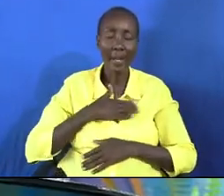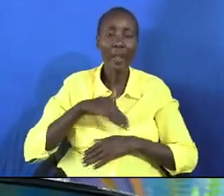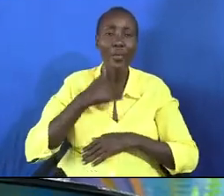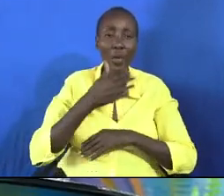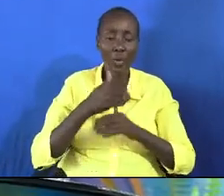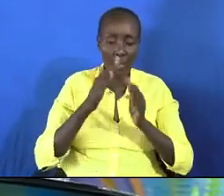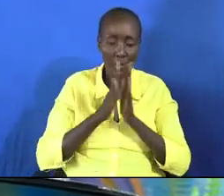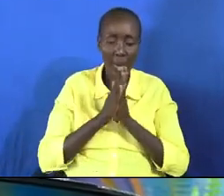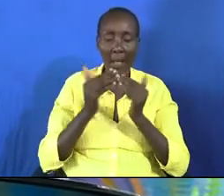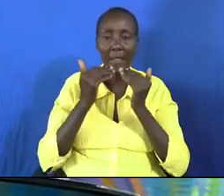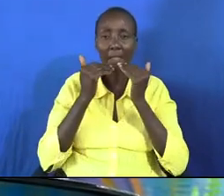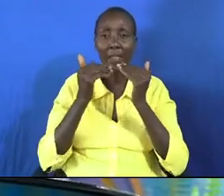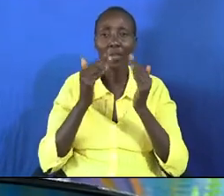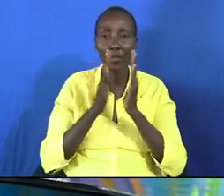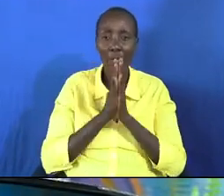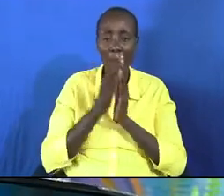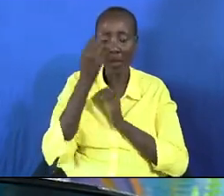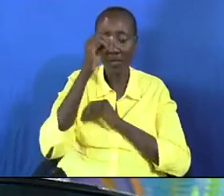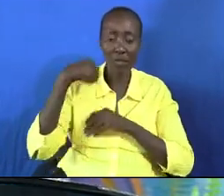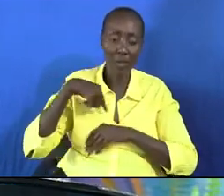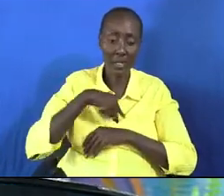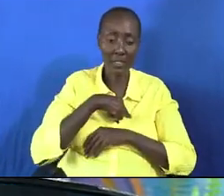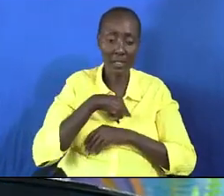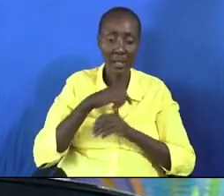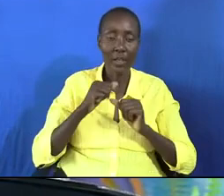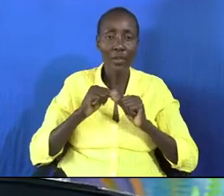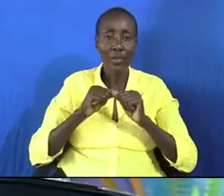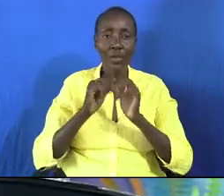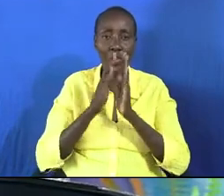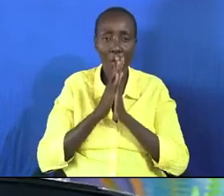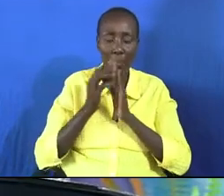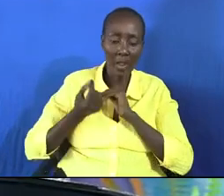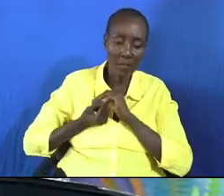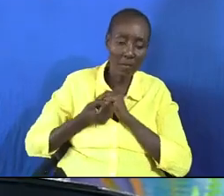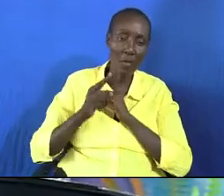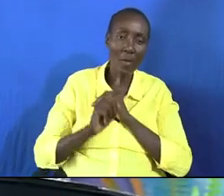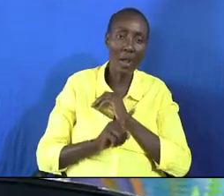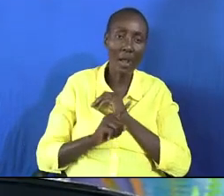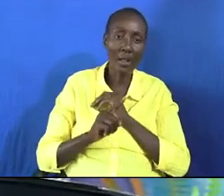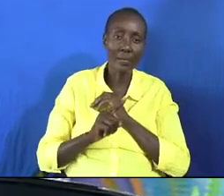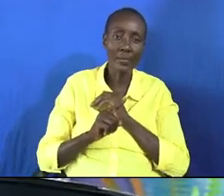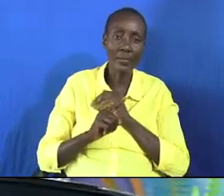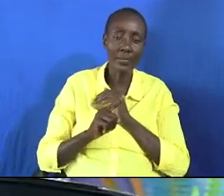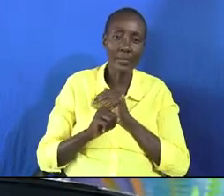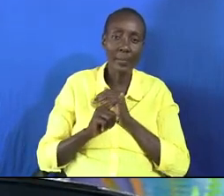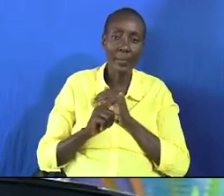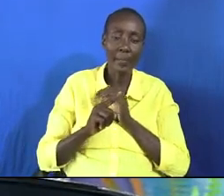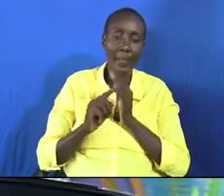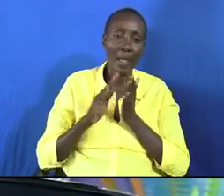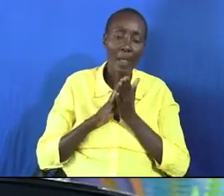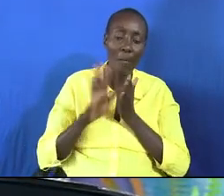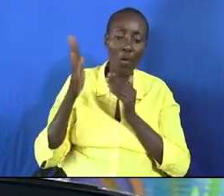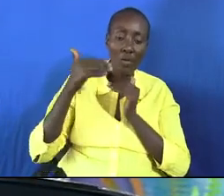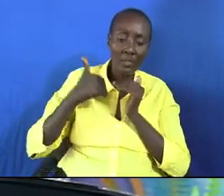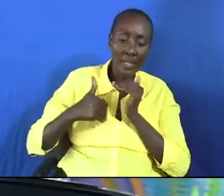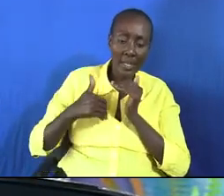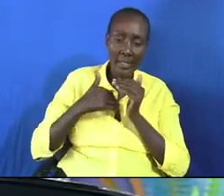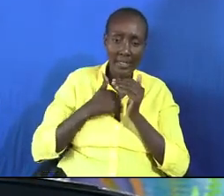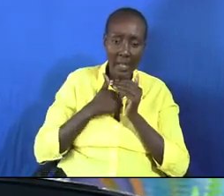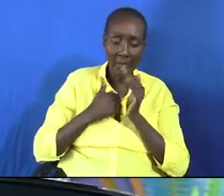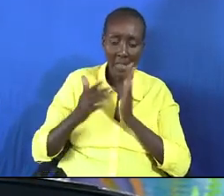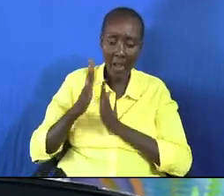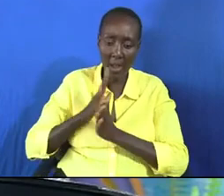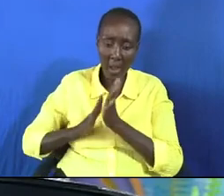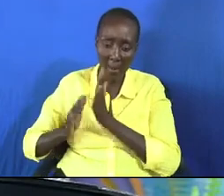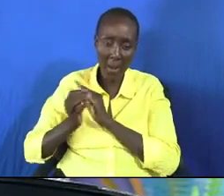pray. And thank you for praying for us. Continue praying for her. She still has many, many surgeries to go